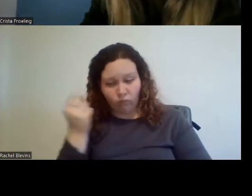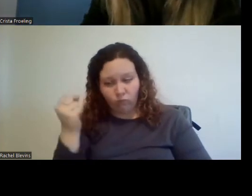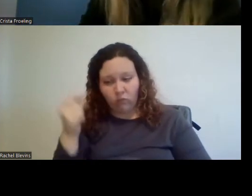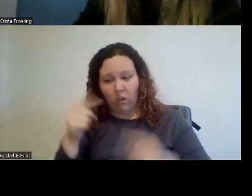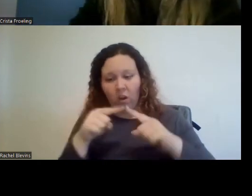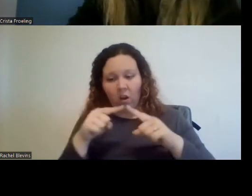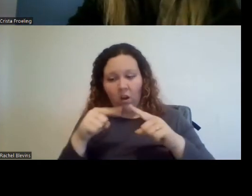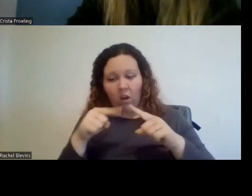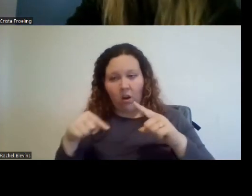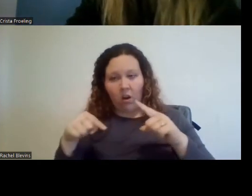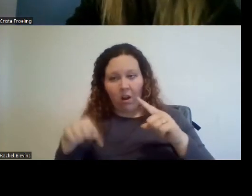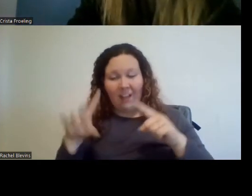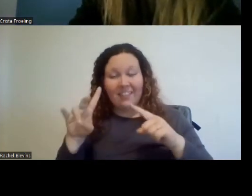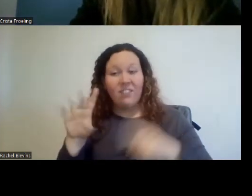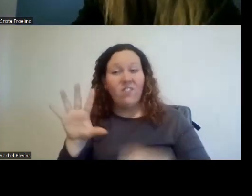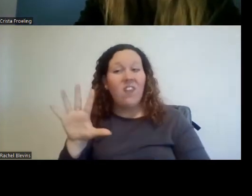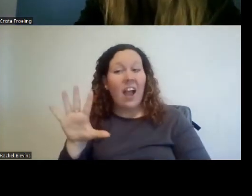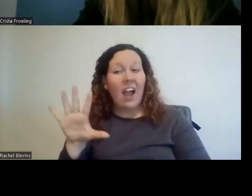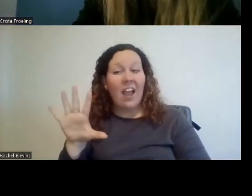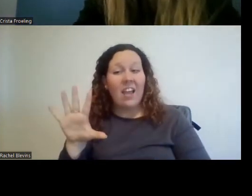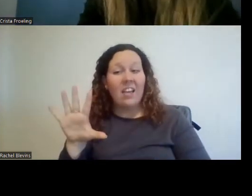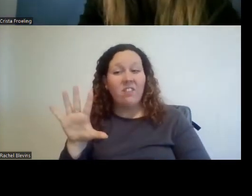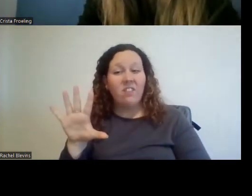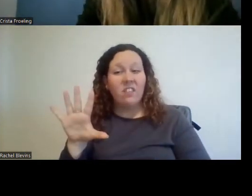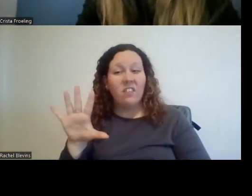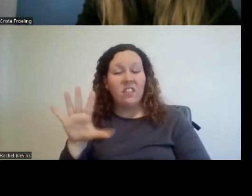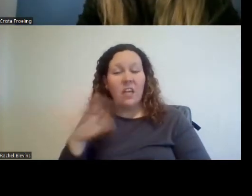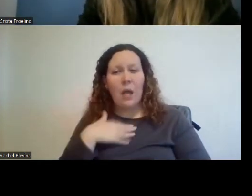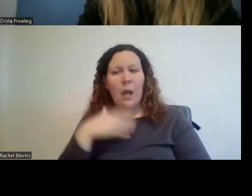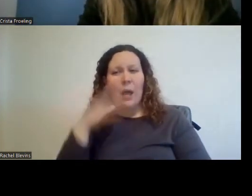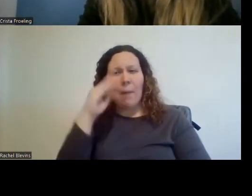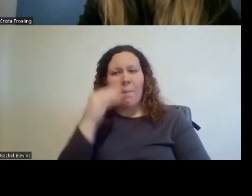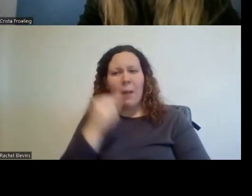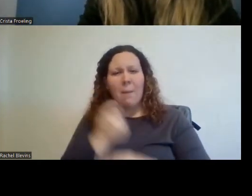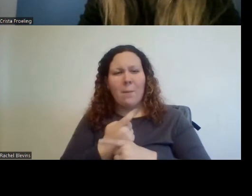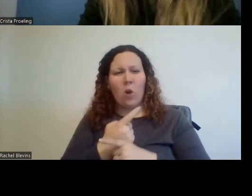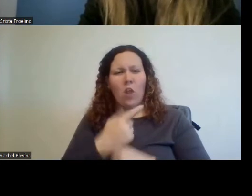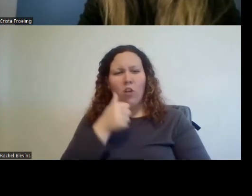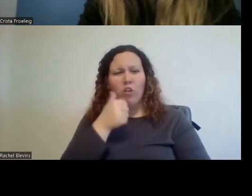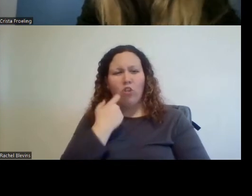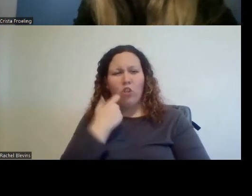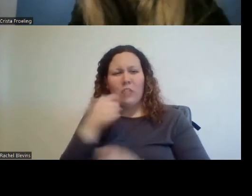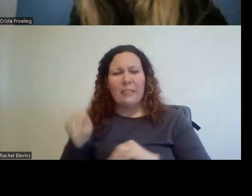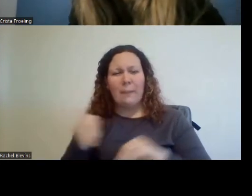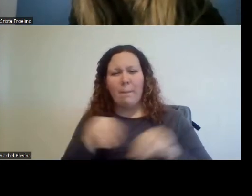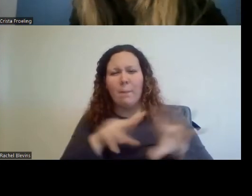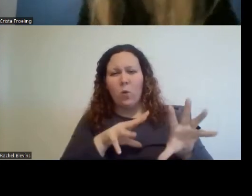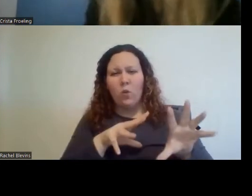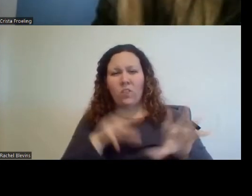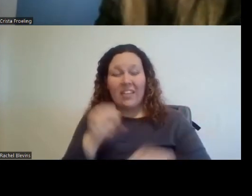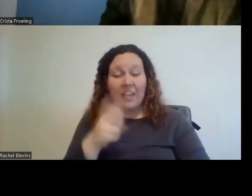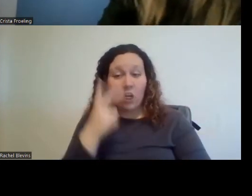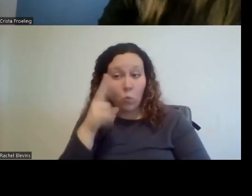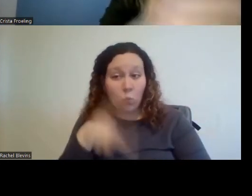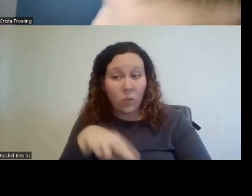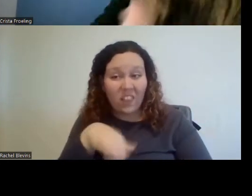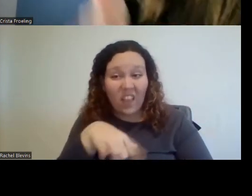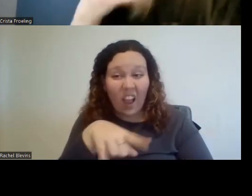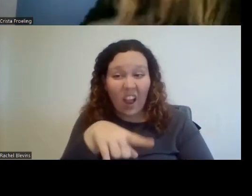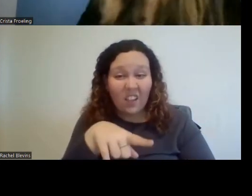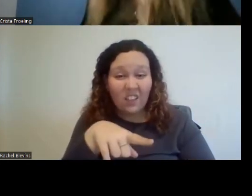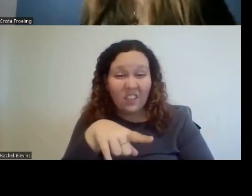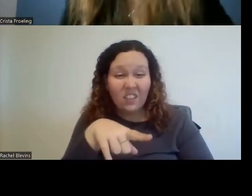75. My brother just moved. Can you guys read that? Anyway, but